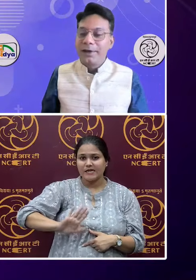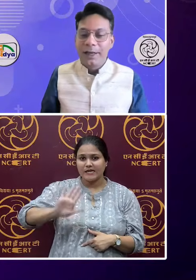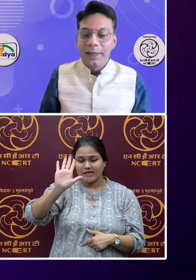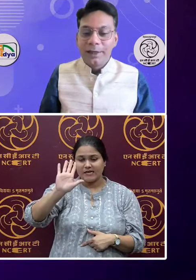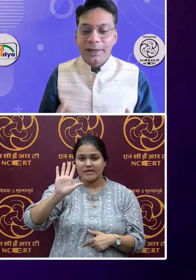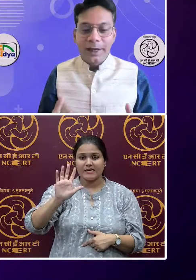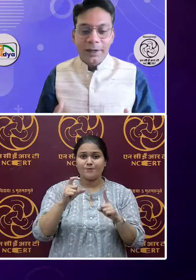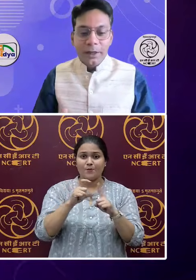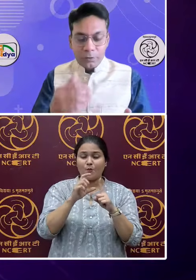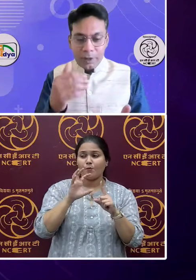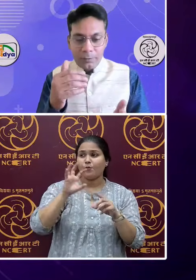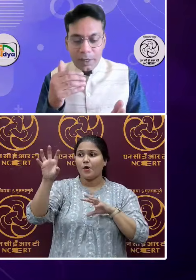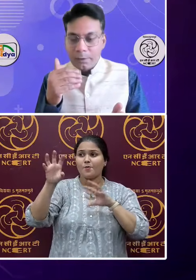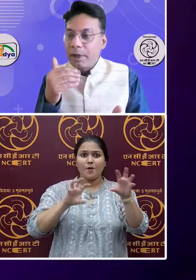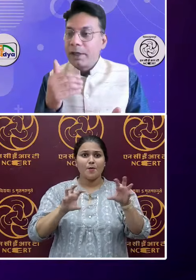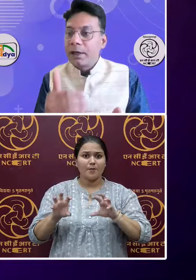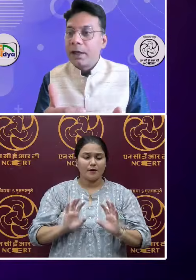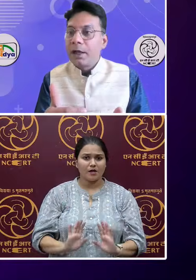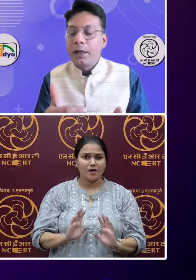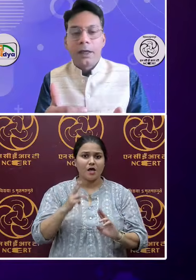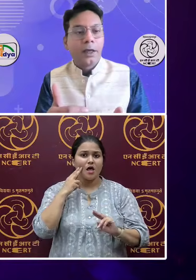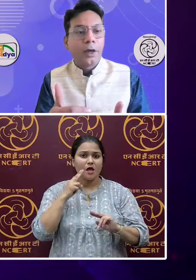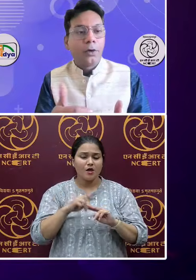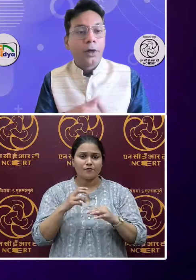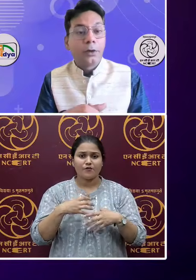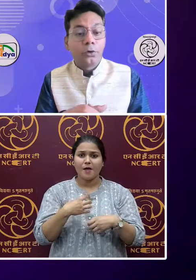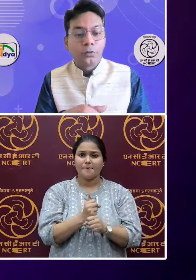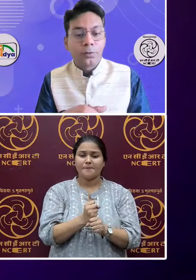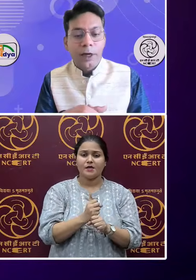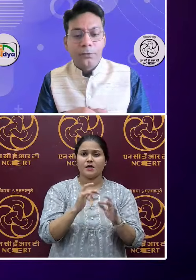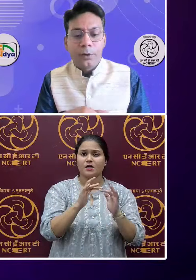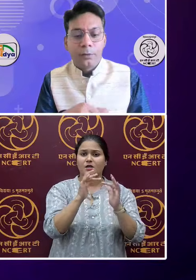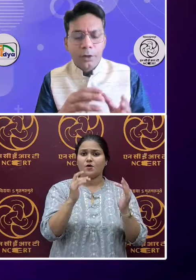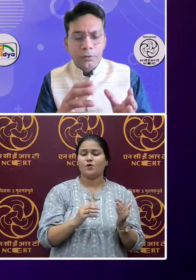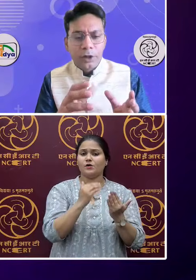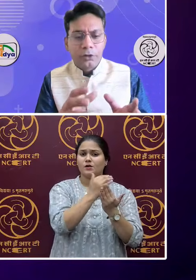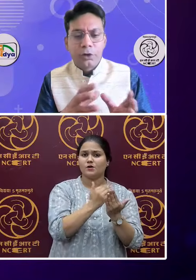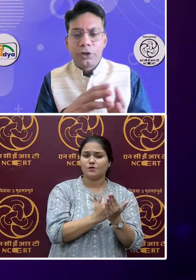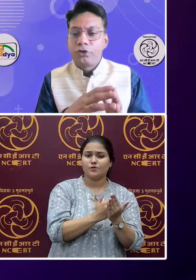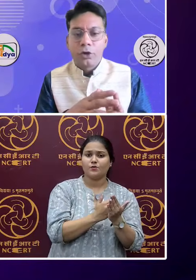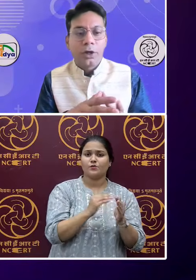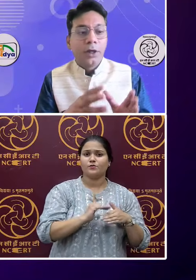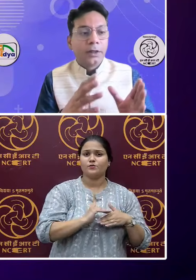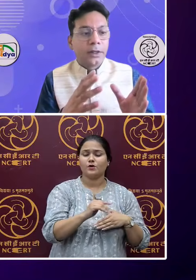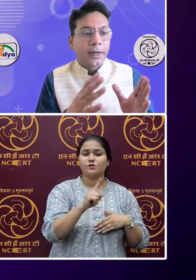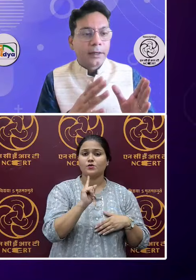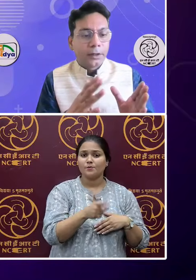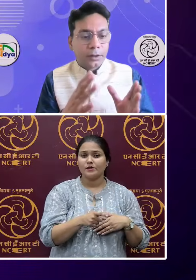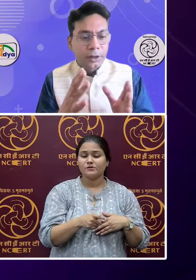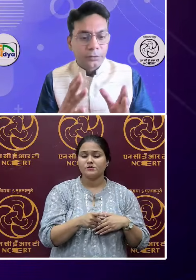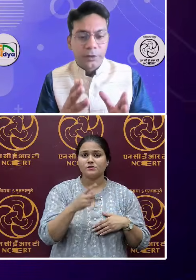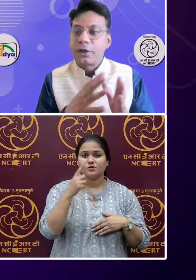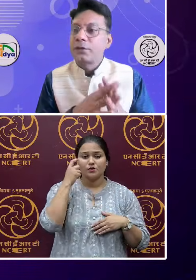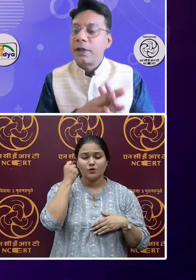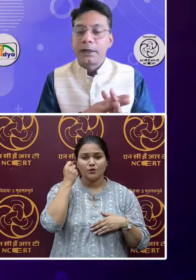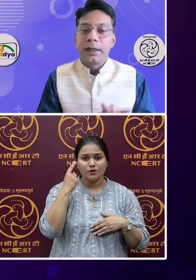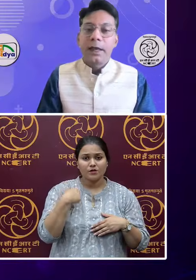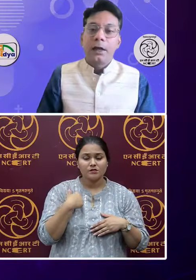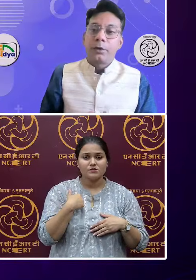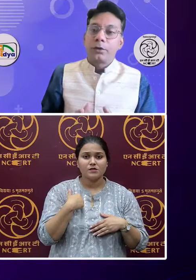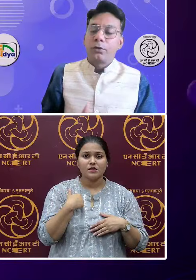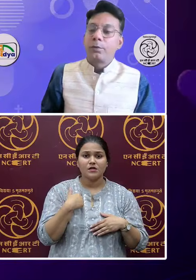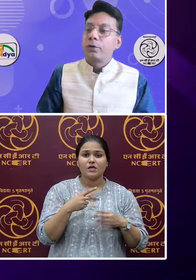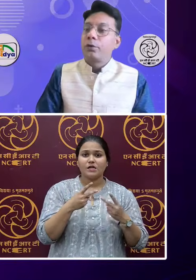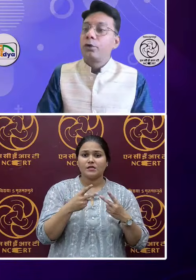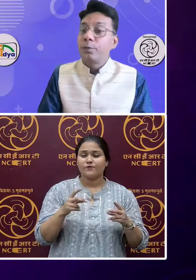multilingual country, correct? So when we are making a online course platform, we need to ensure that these features are